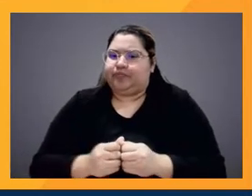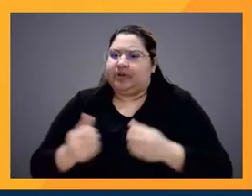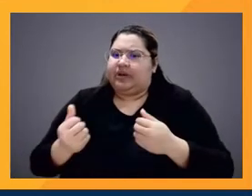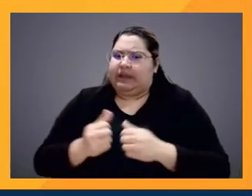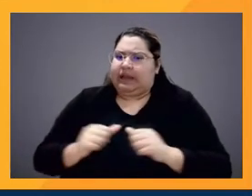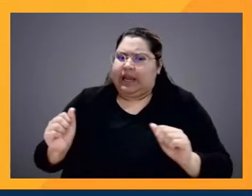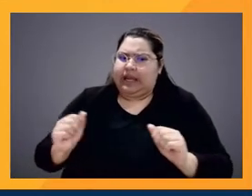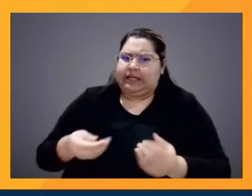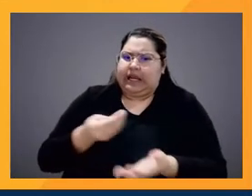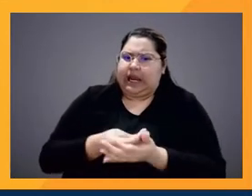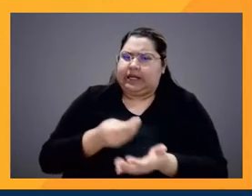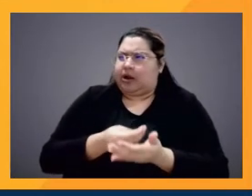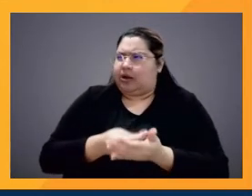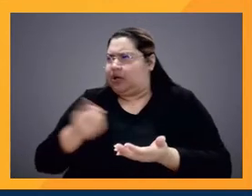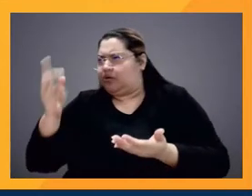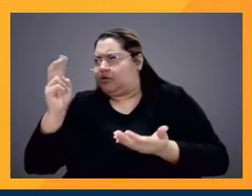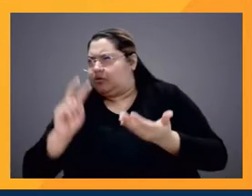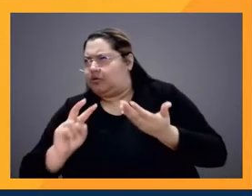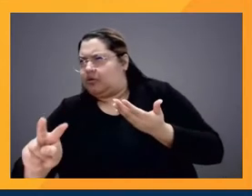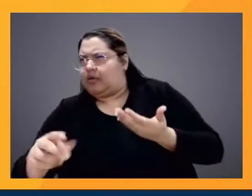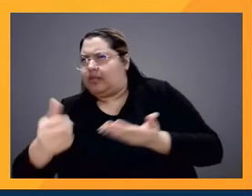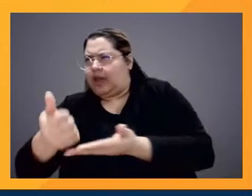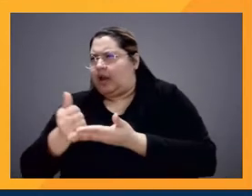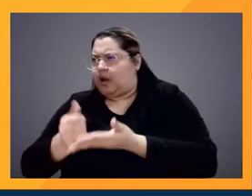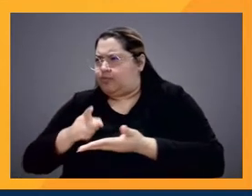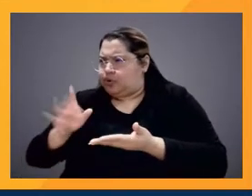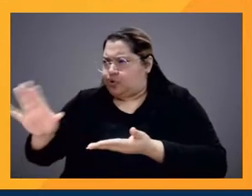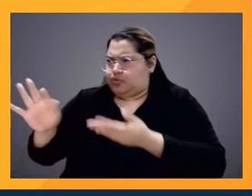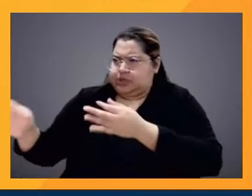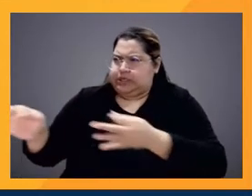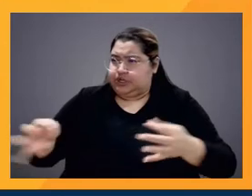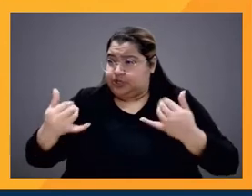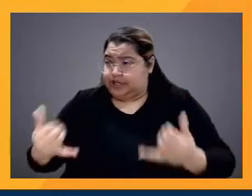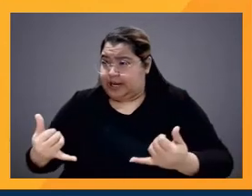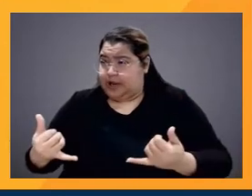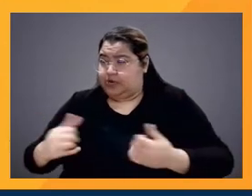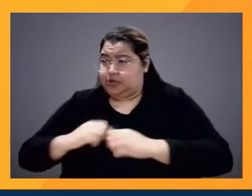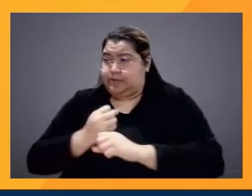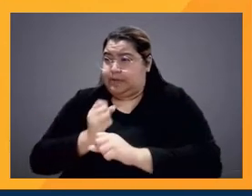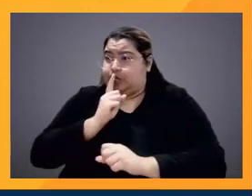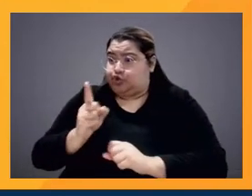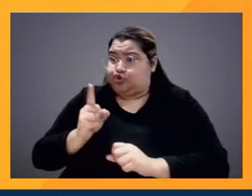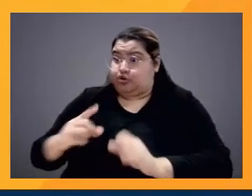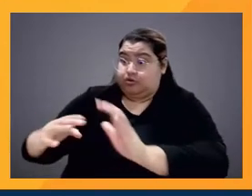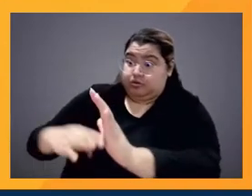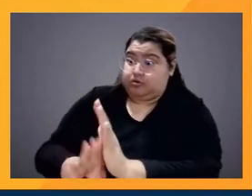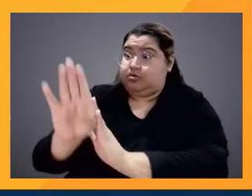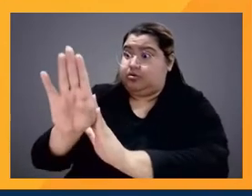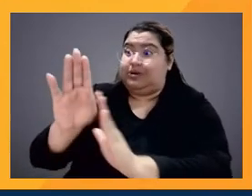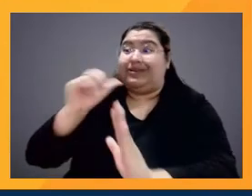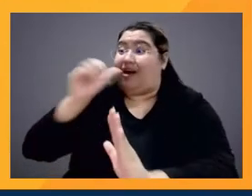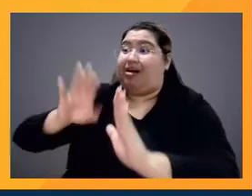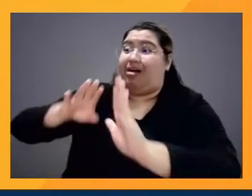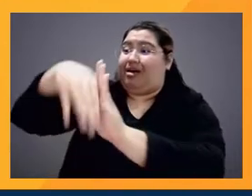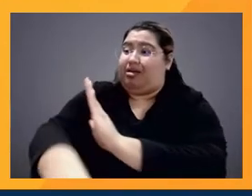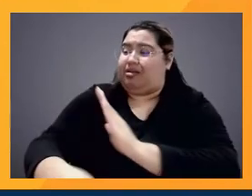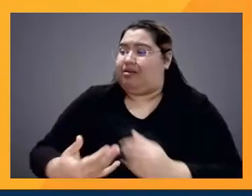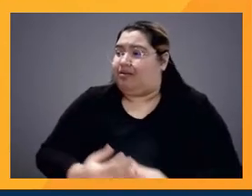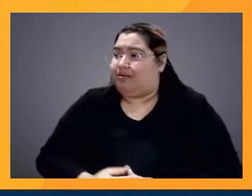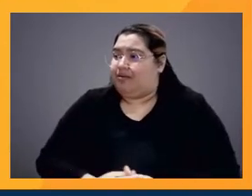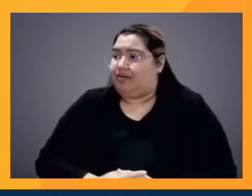economic crisis, especially for small businesses, minority-owned businesses in communities across the country. So now,